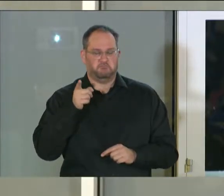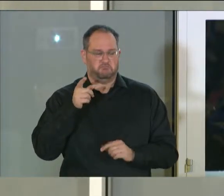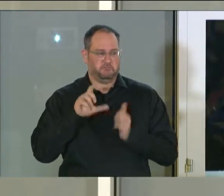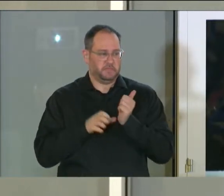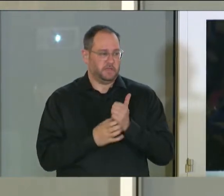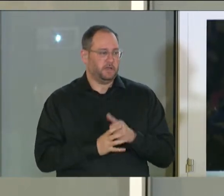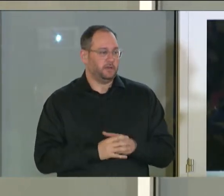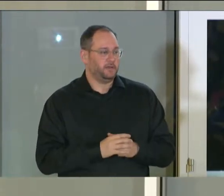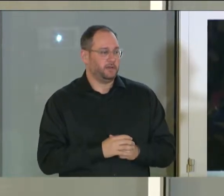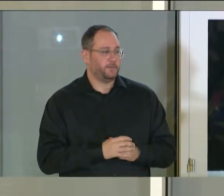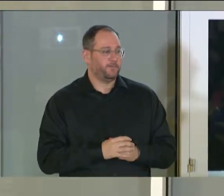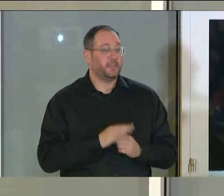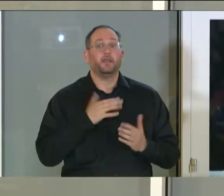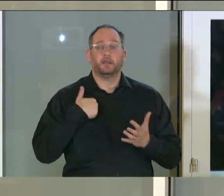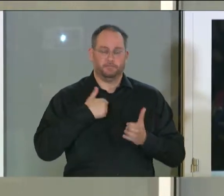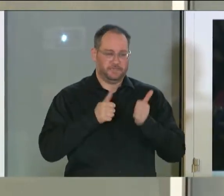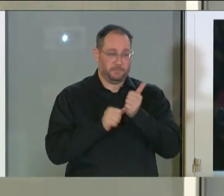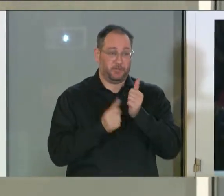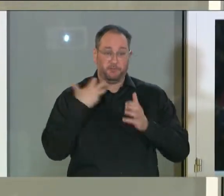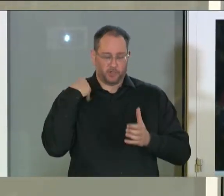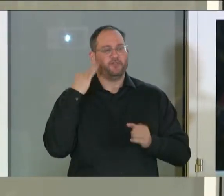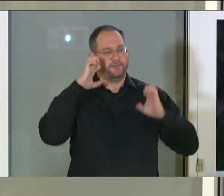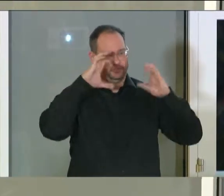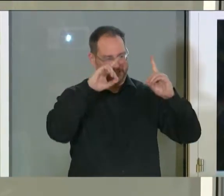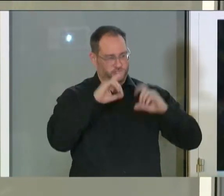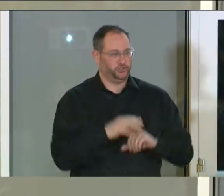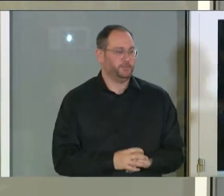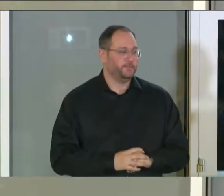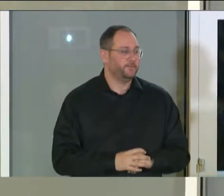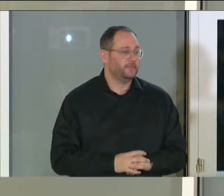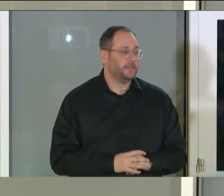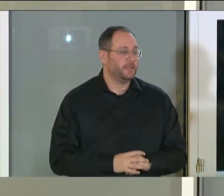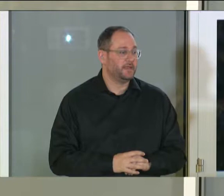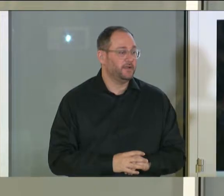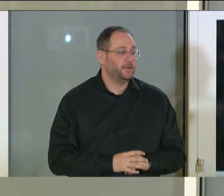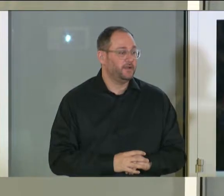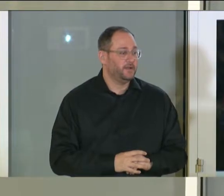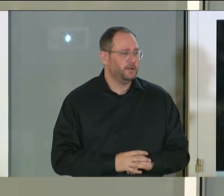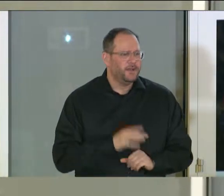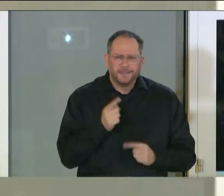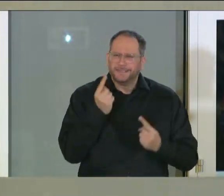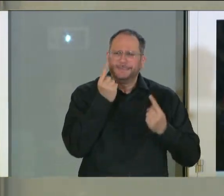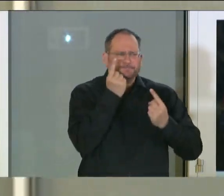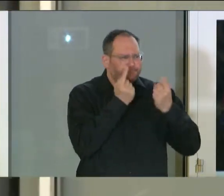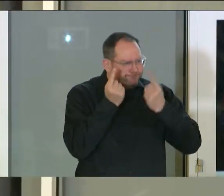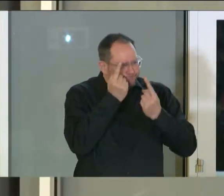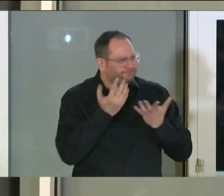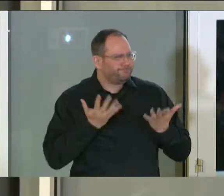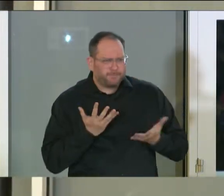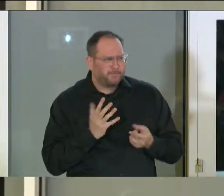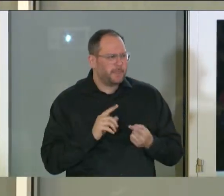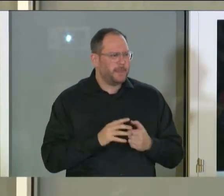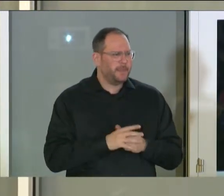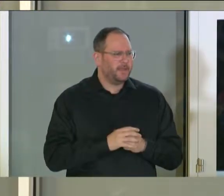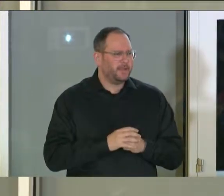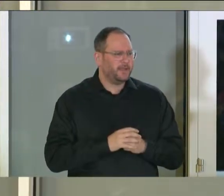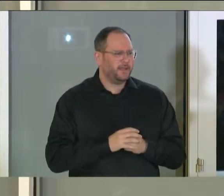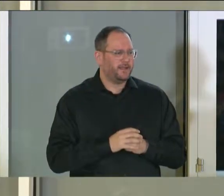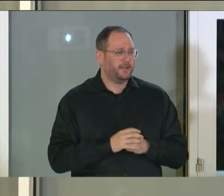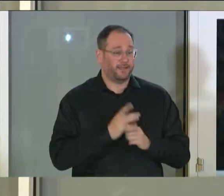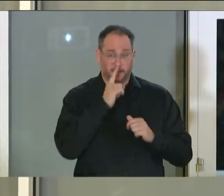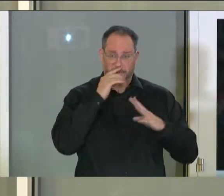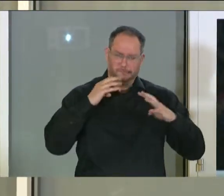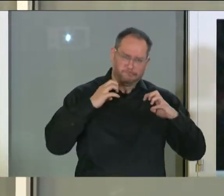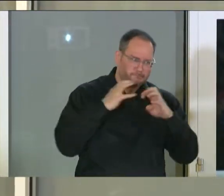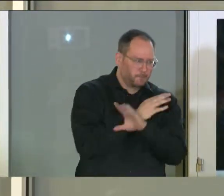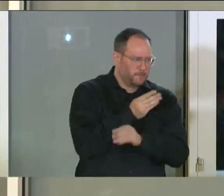as Mayor Bowser's Deputy Mayor for Education. And as you think about the complicated trade-offs that we're making this evening, and as you think